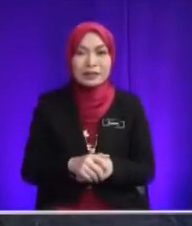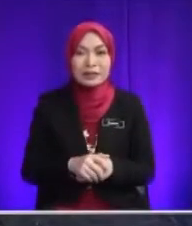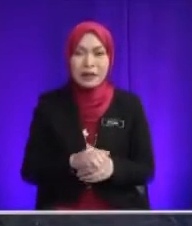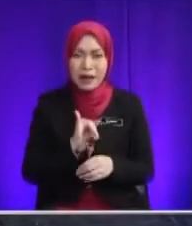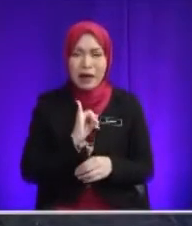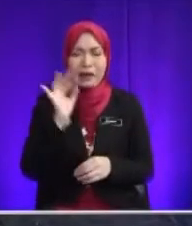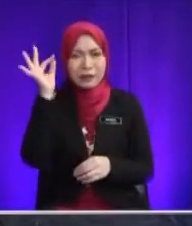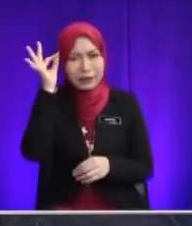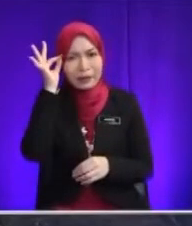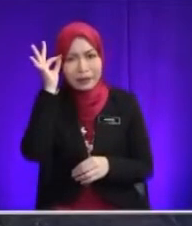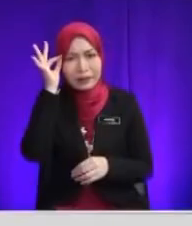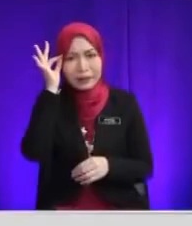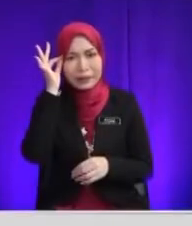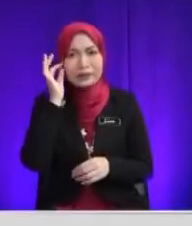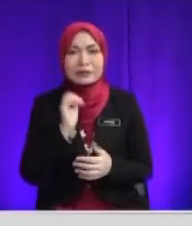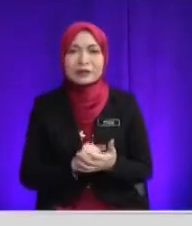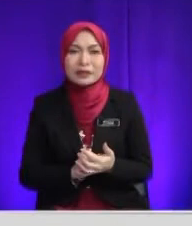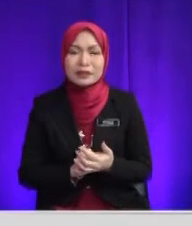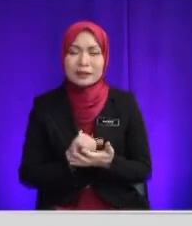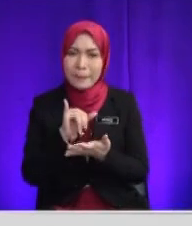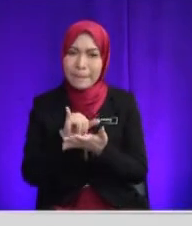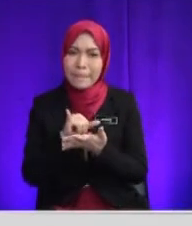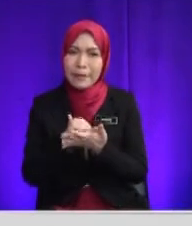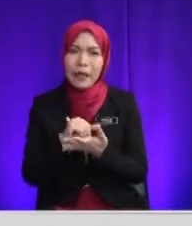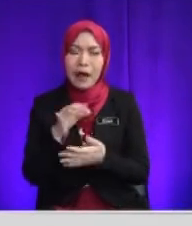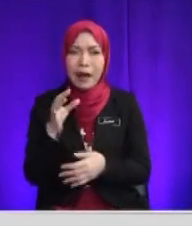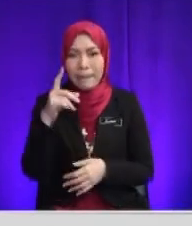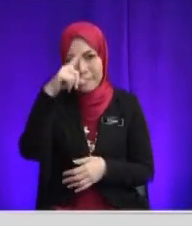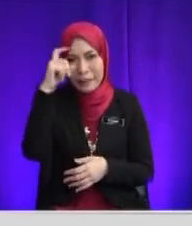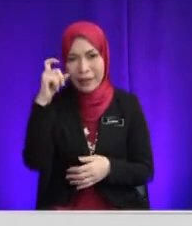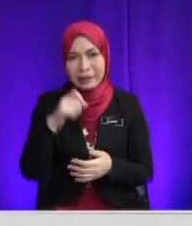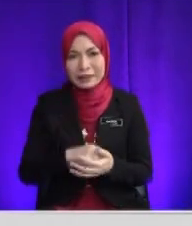I think his coat was black, but I couldn't swear to it.